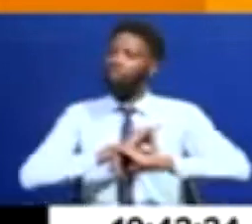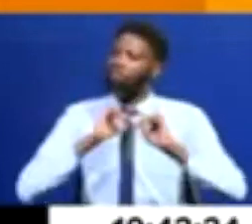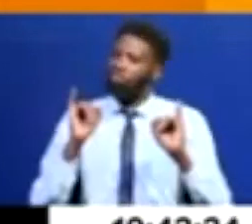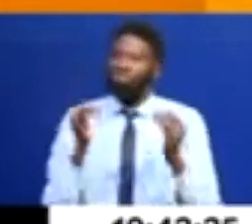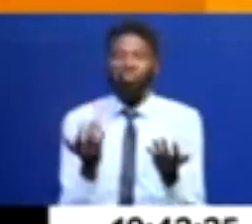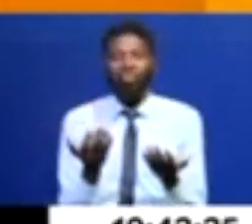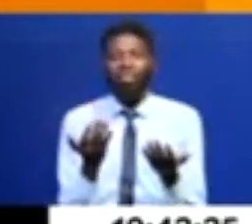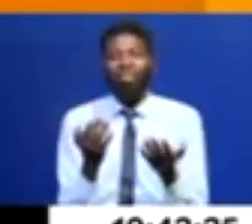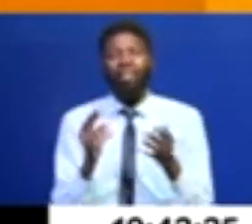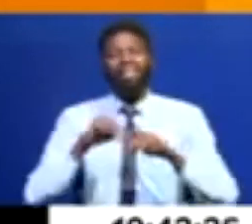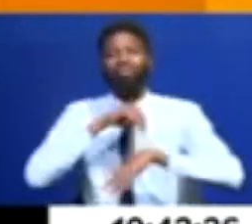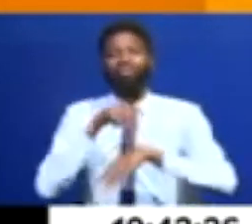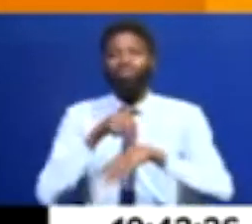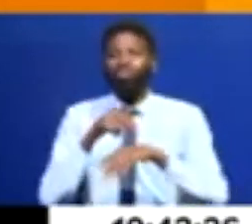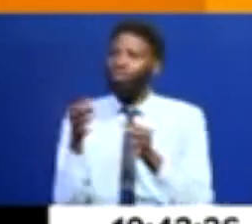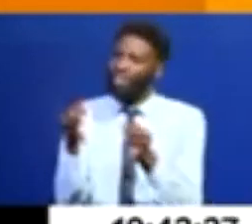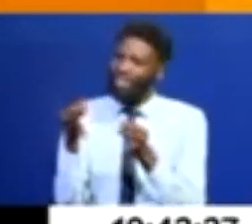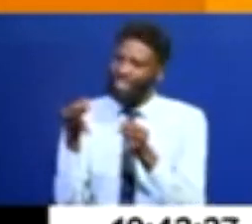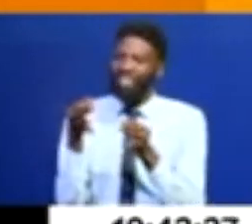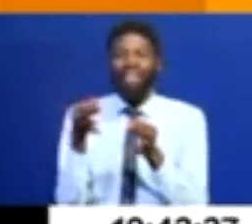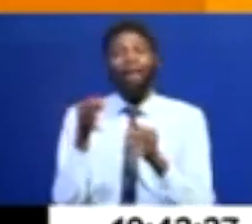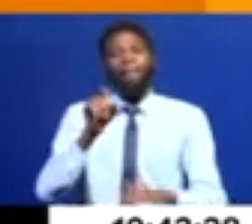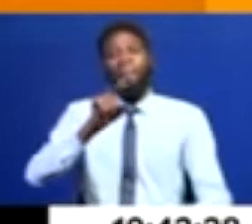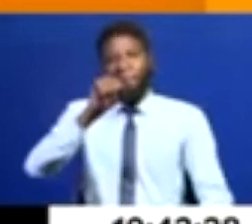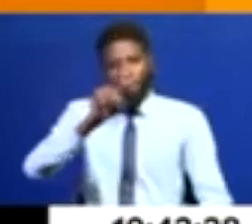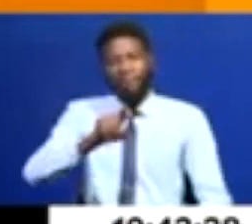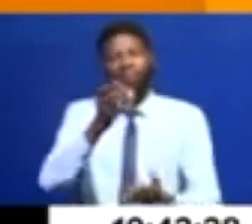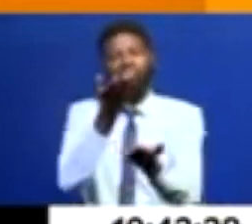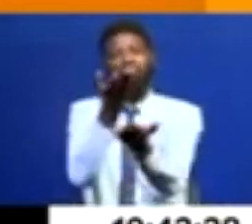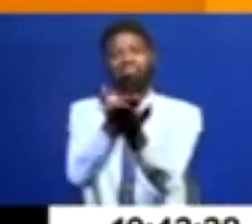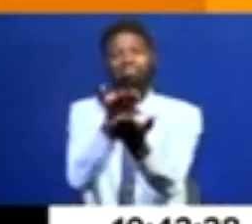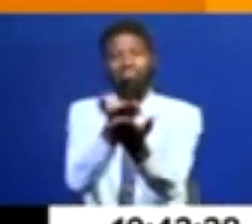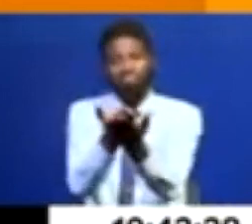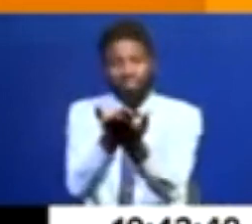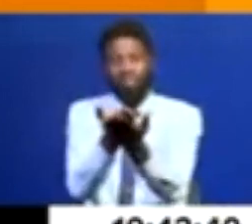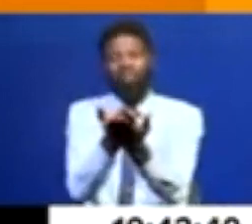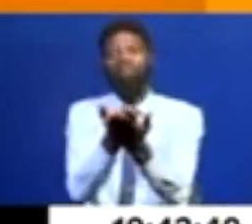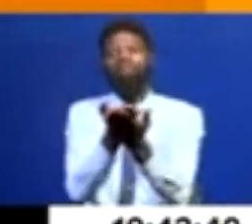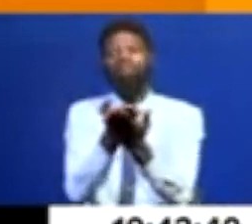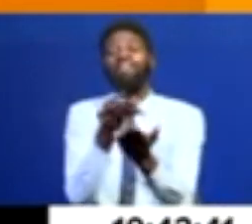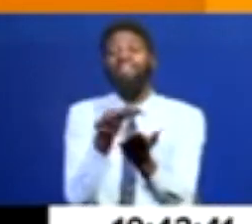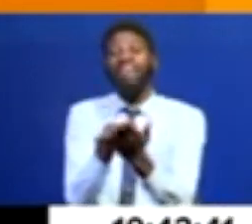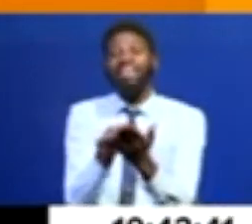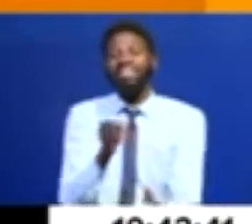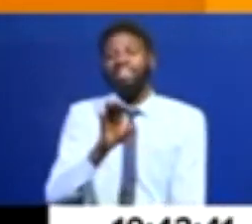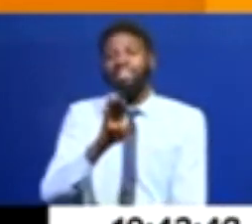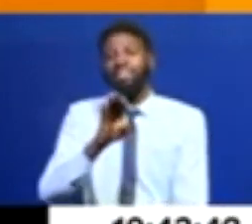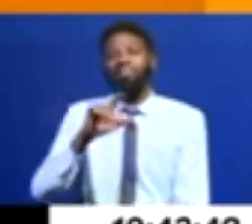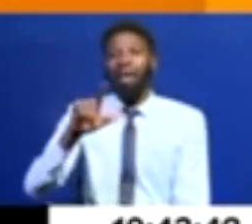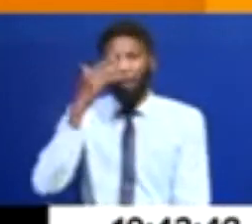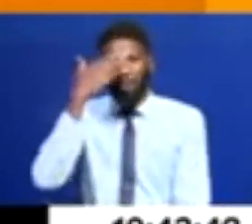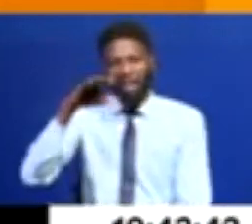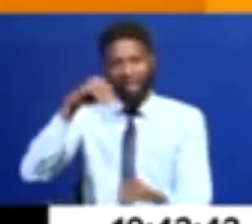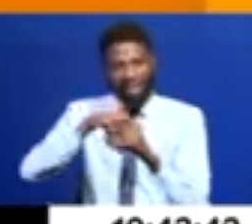the National Treasury must table a finance bill in Parliament, you know, outlining various strategies that the government is going